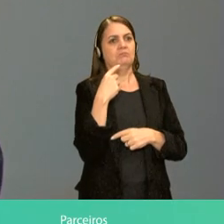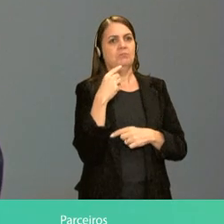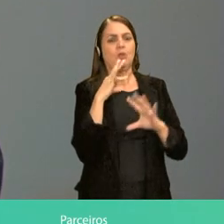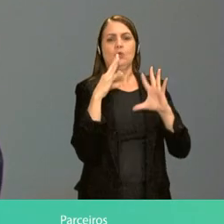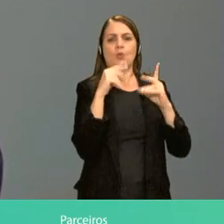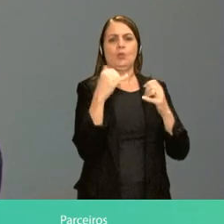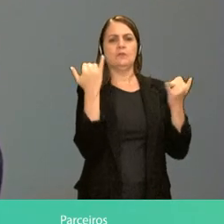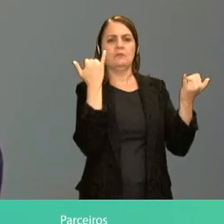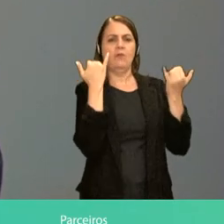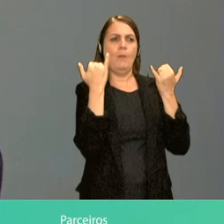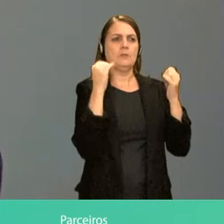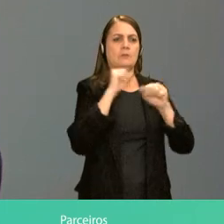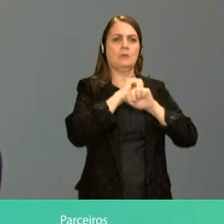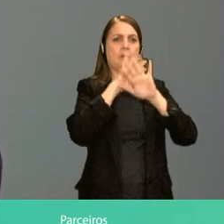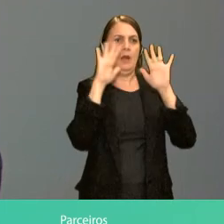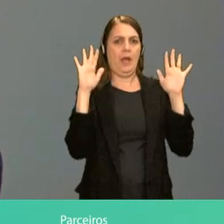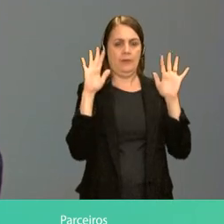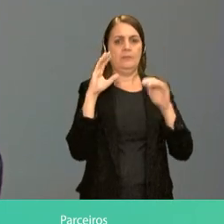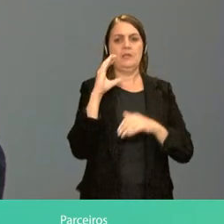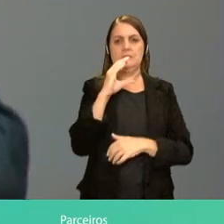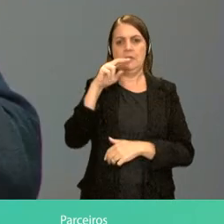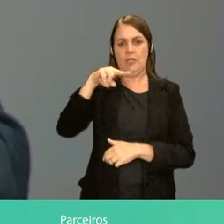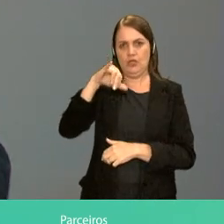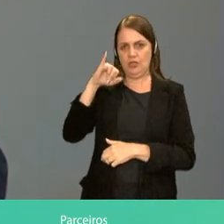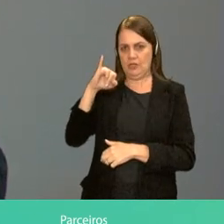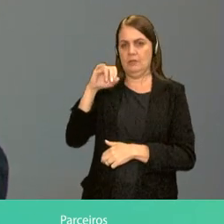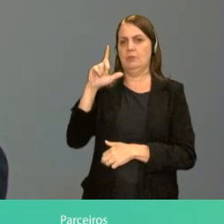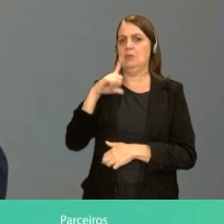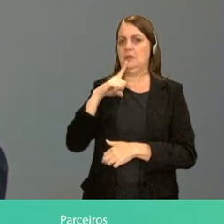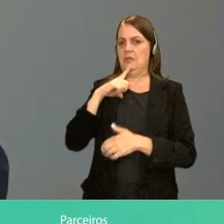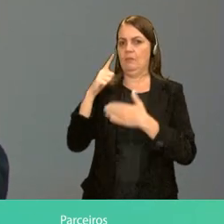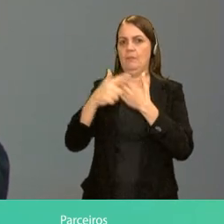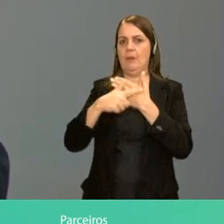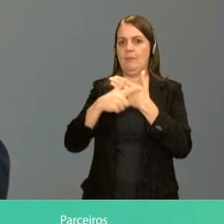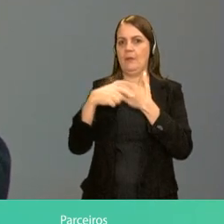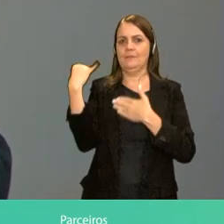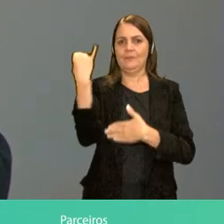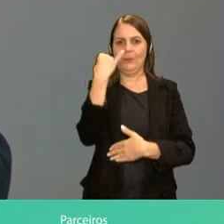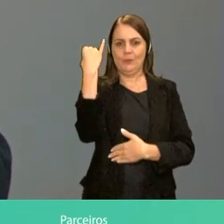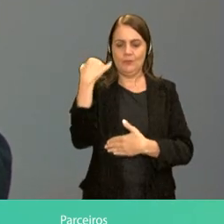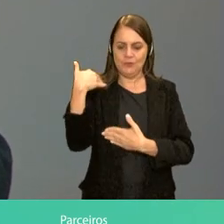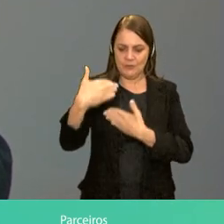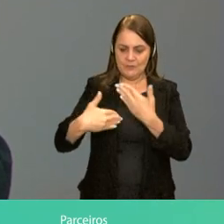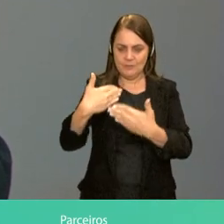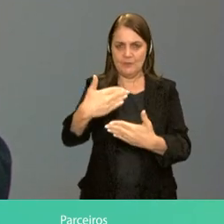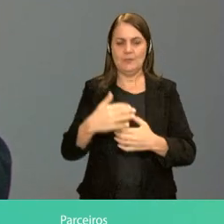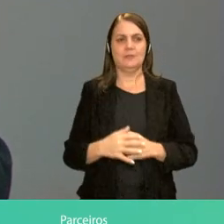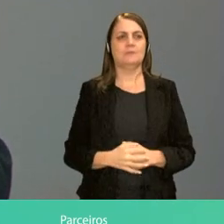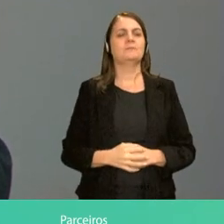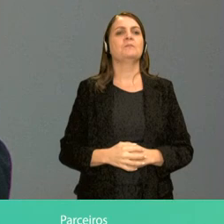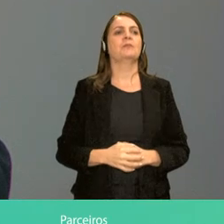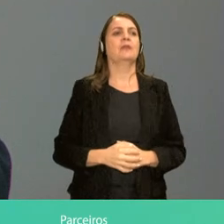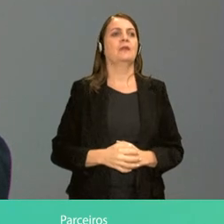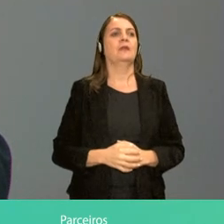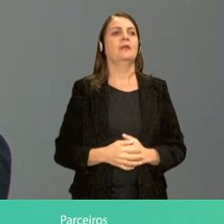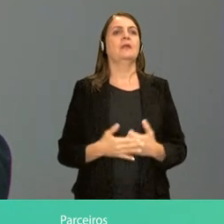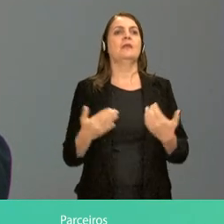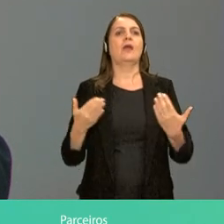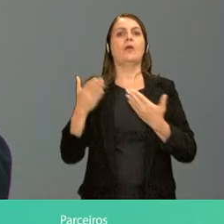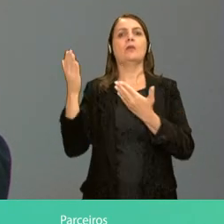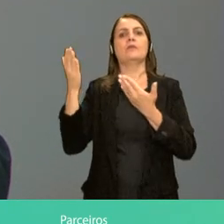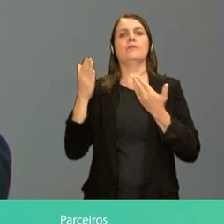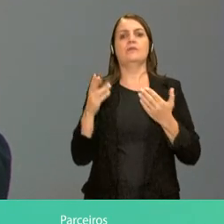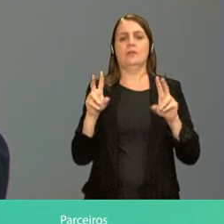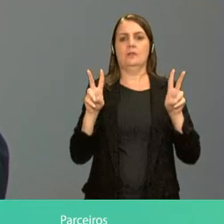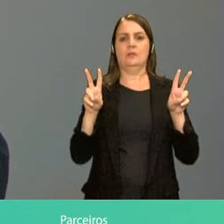A CNI tem um papel muito relevante nesse processo. I'd like to pass the floor to our friend Gerhard